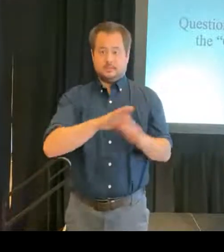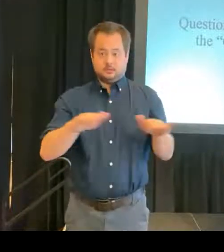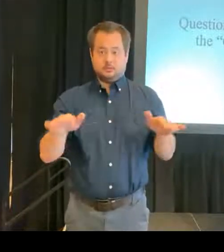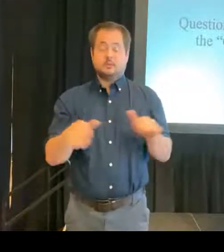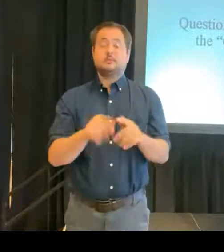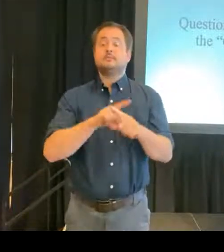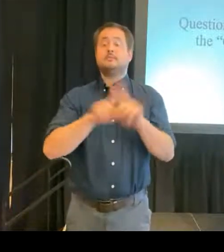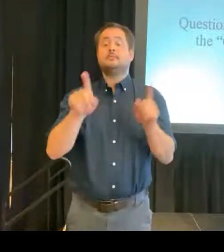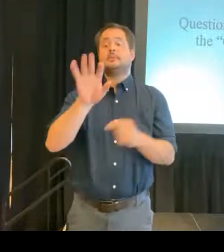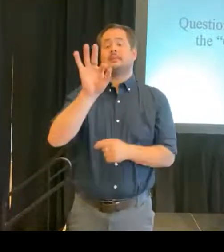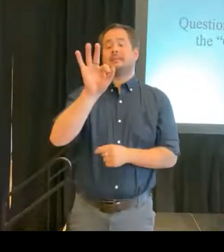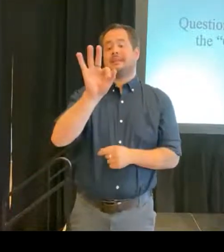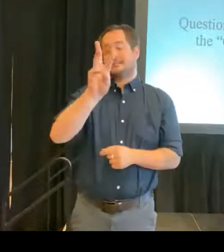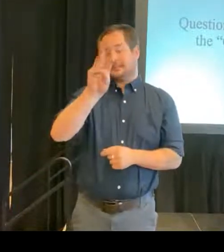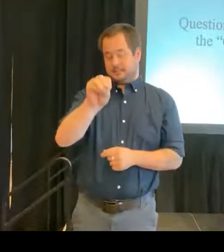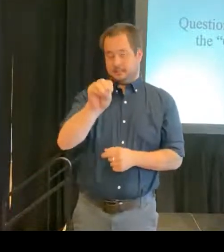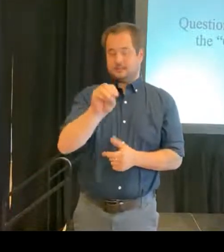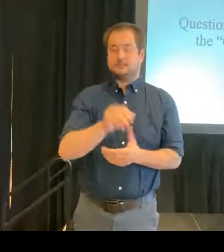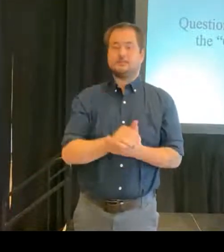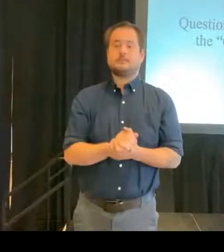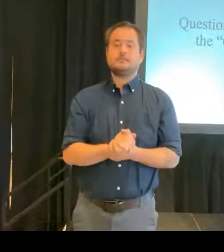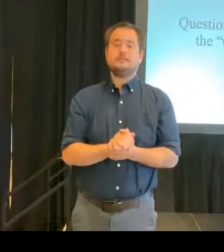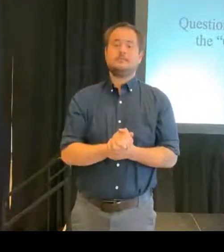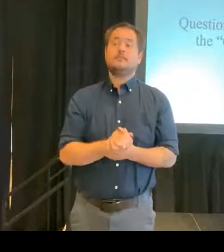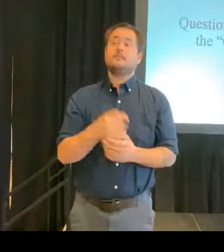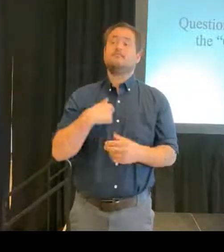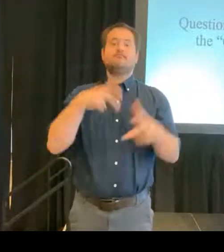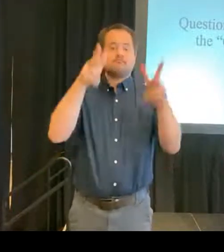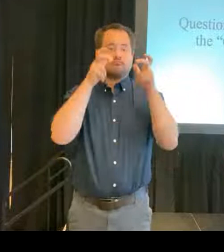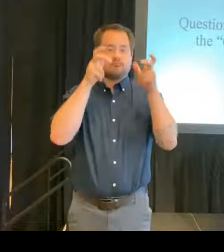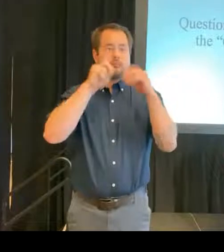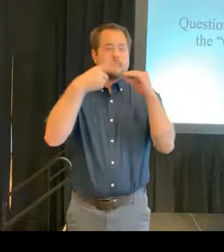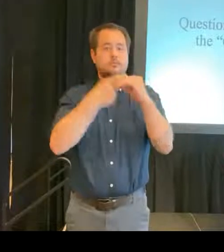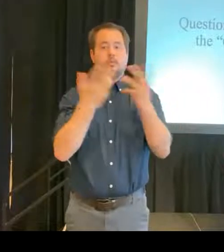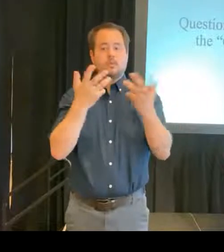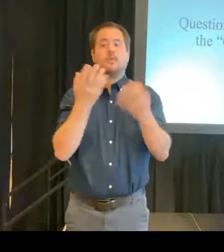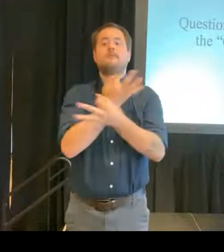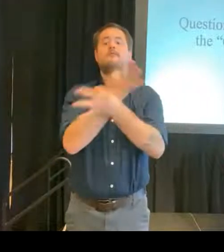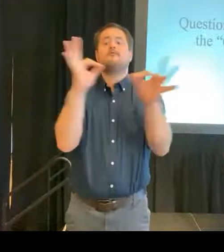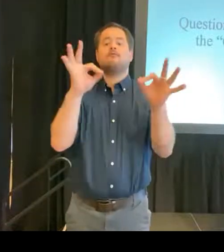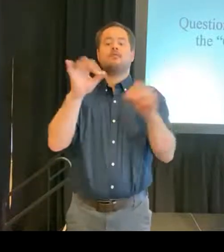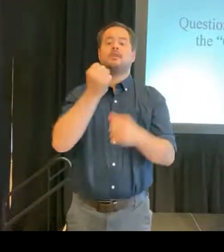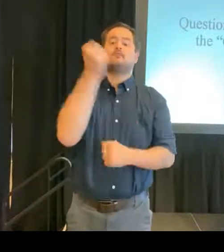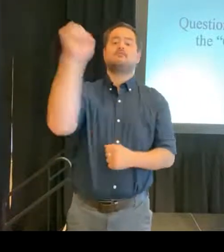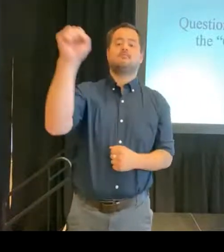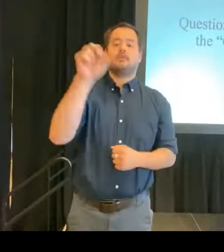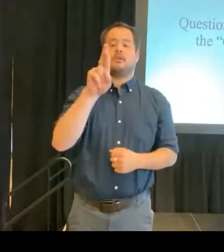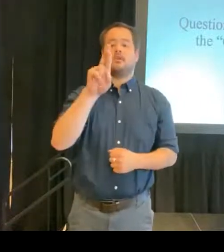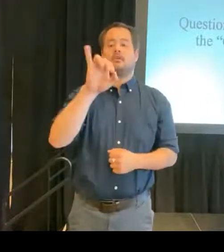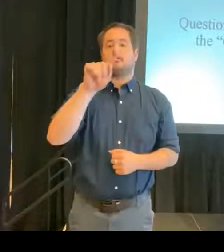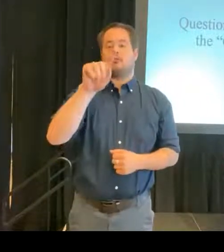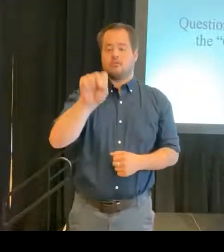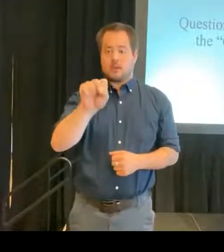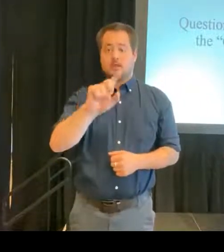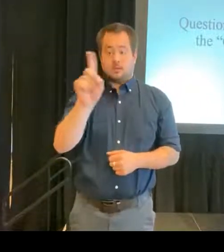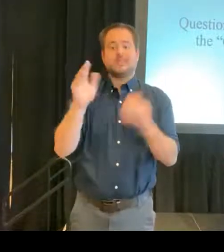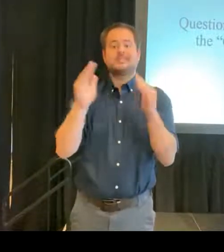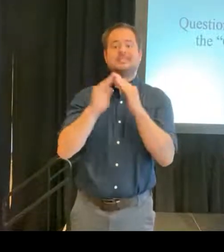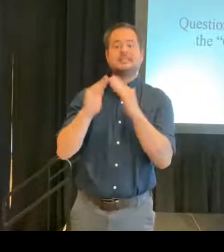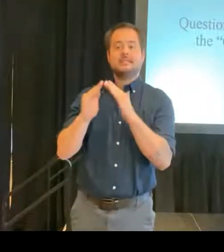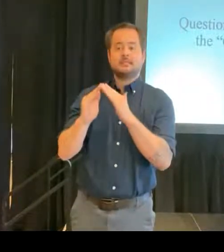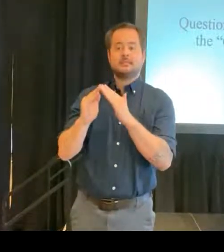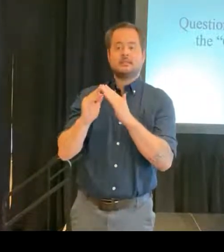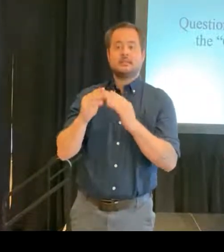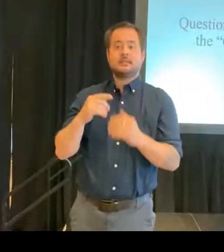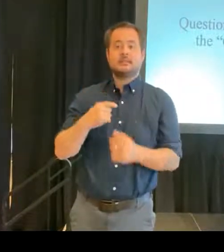in 1960, I heard about the Freedom Rides and the sit-ins. I said, if they come